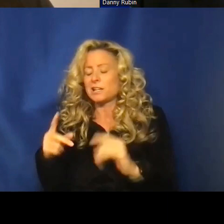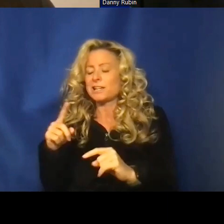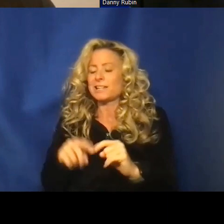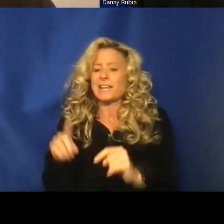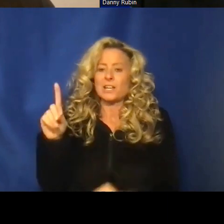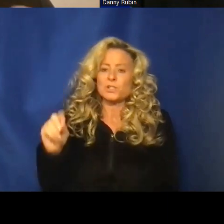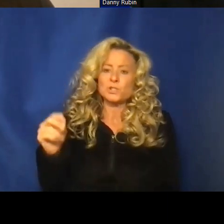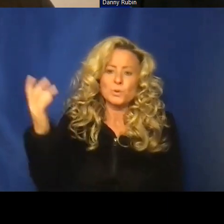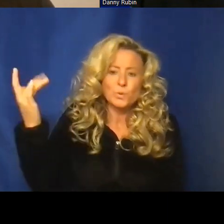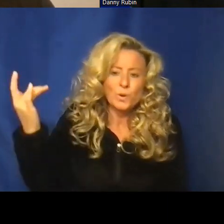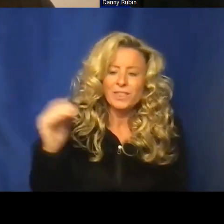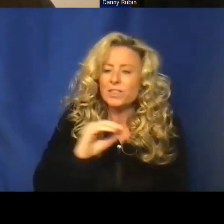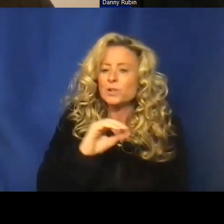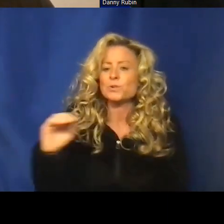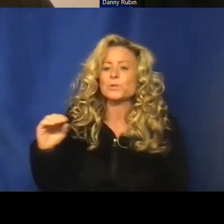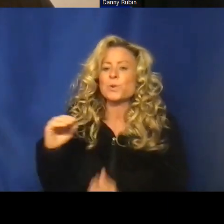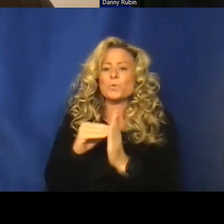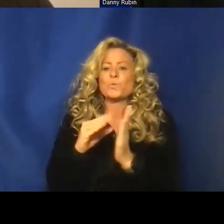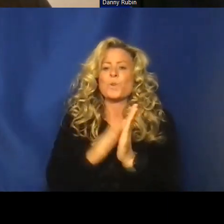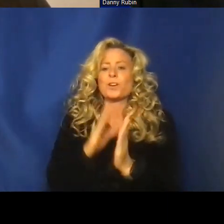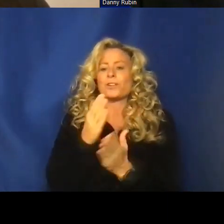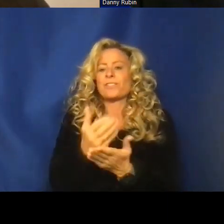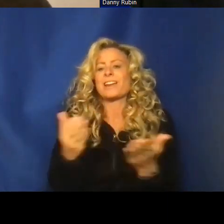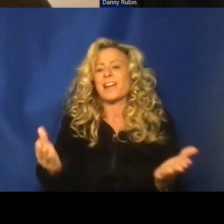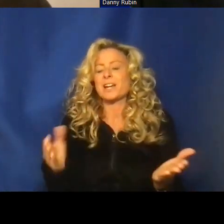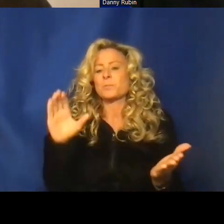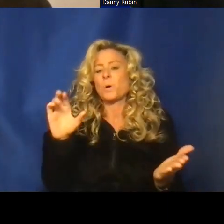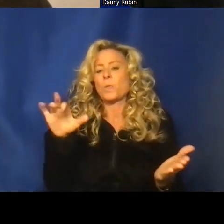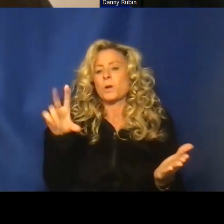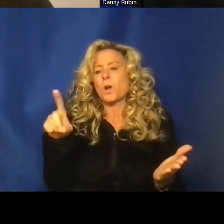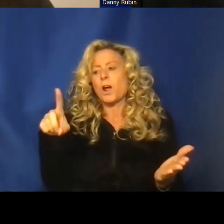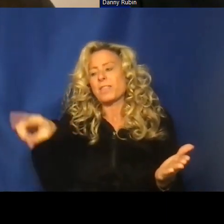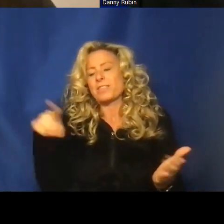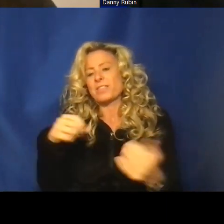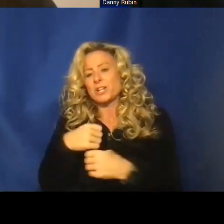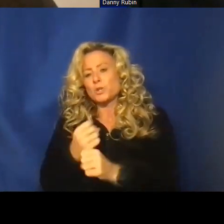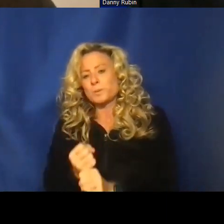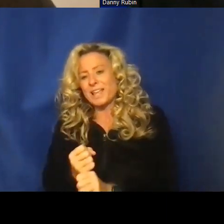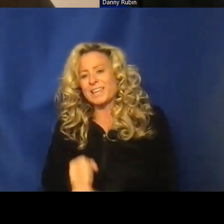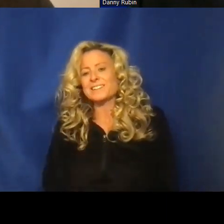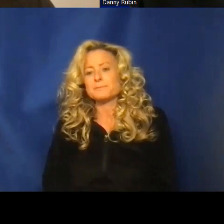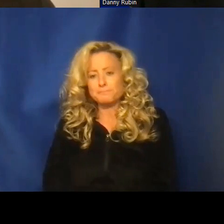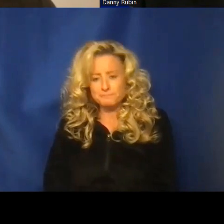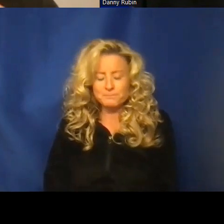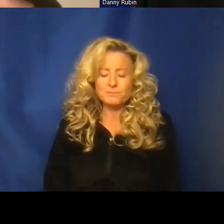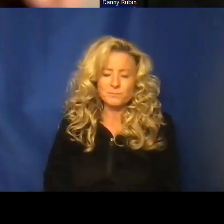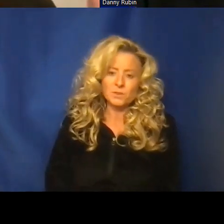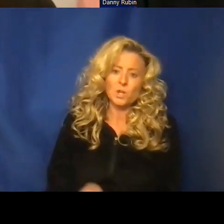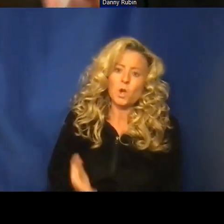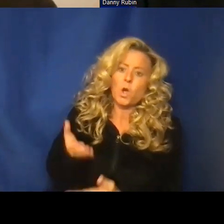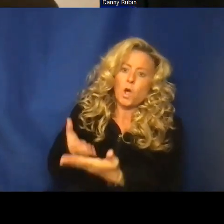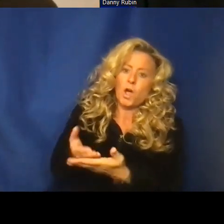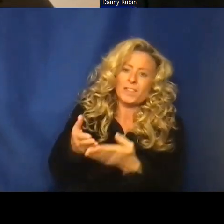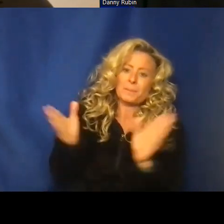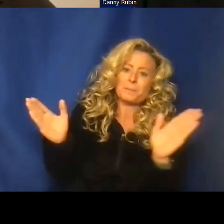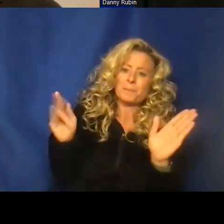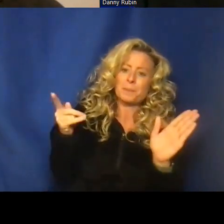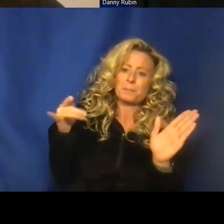it because there's no record of that item or that card that they duplicate existing on the public